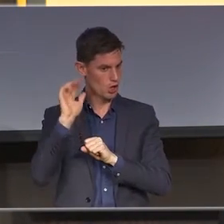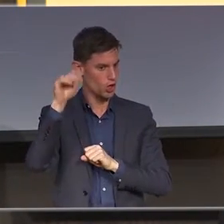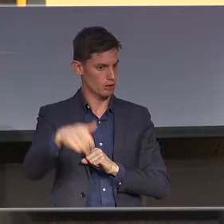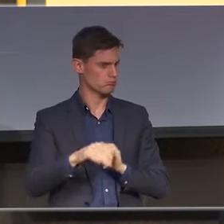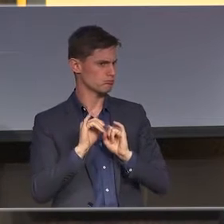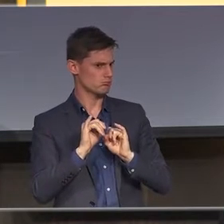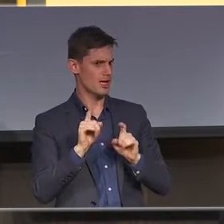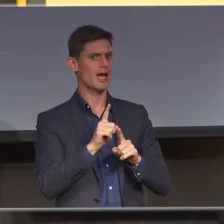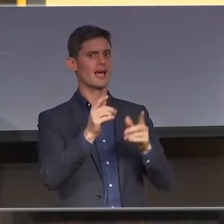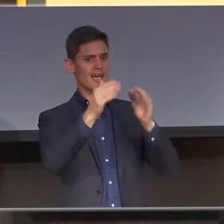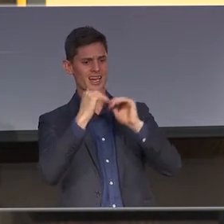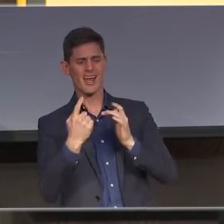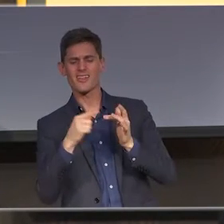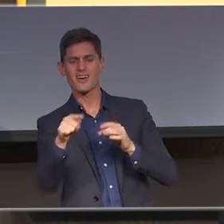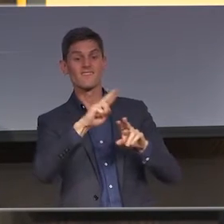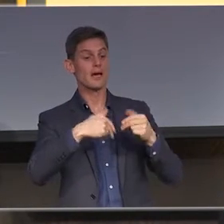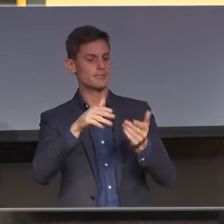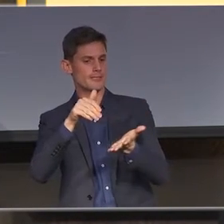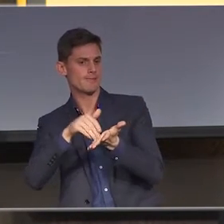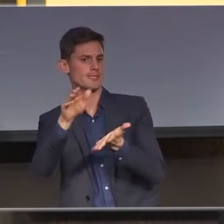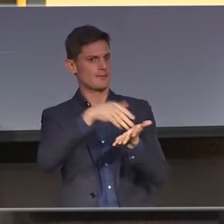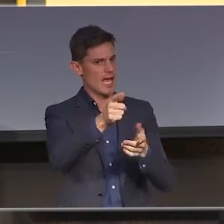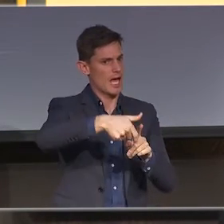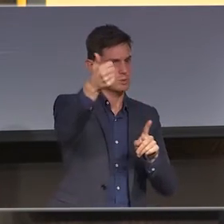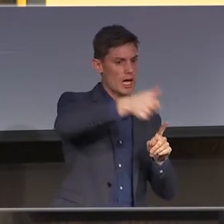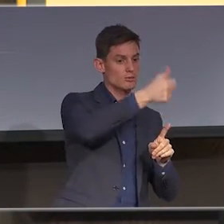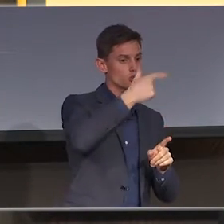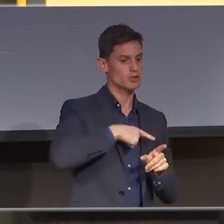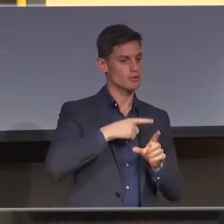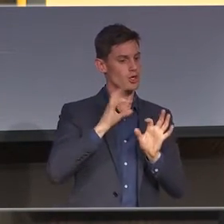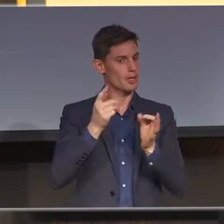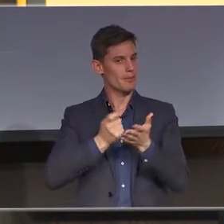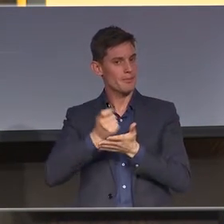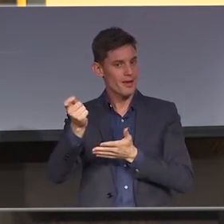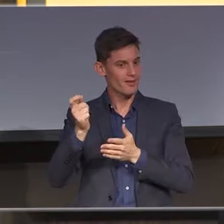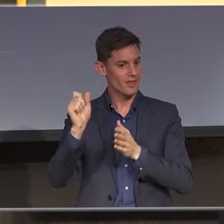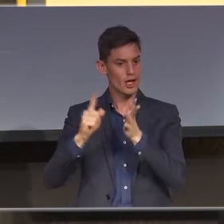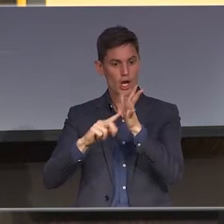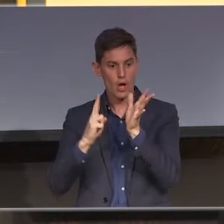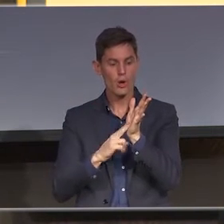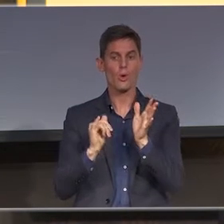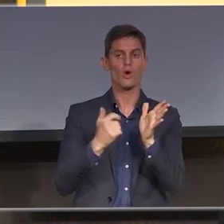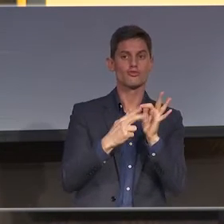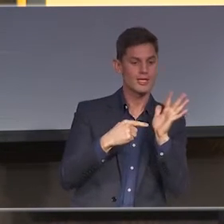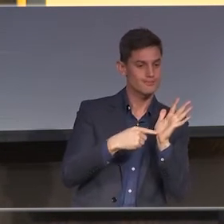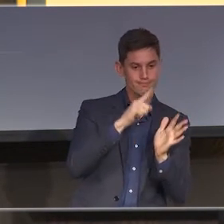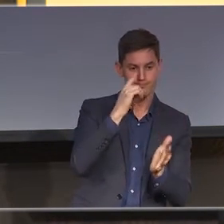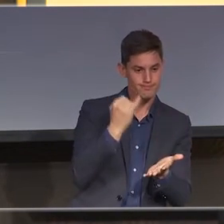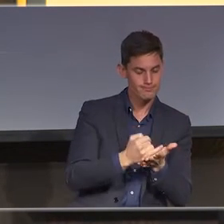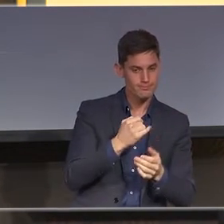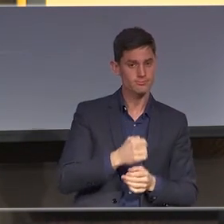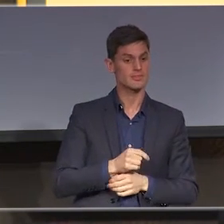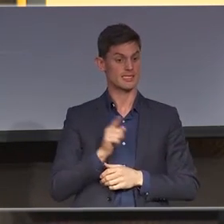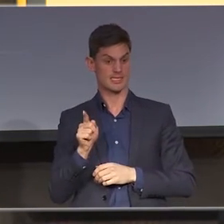top of that, there were countless other families evicted for defaulting on rent or for occupying vacant properties. In campaigning,